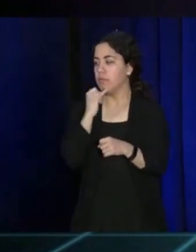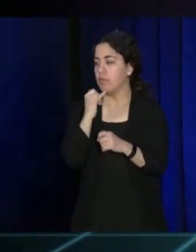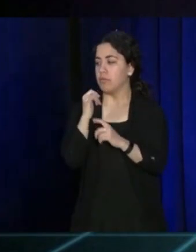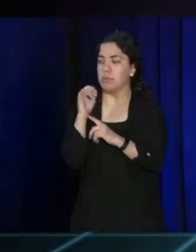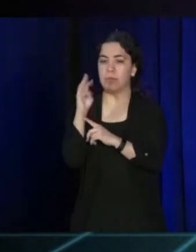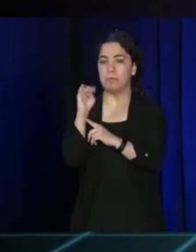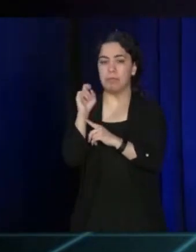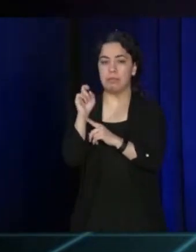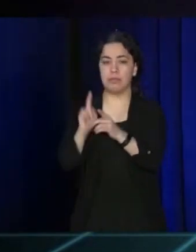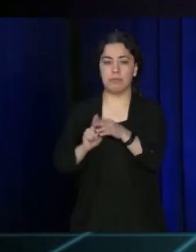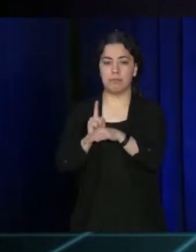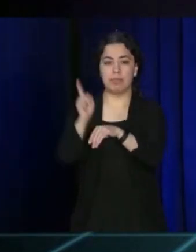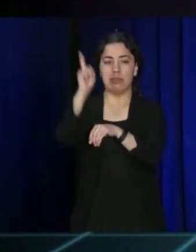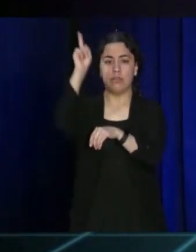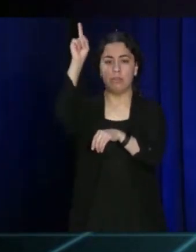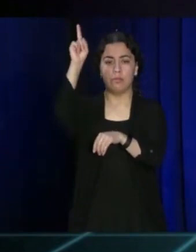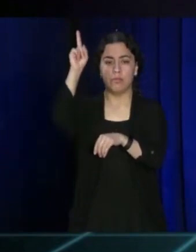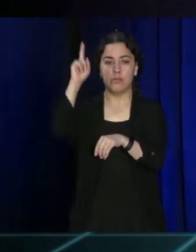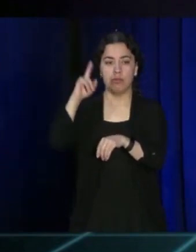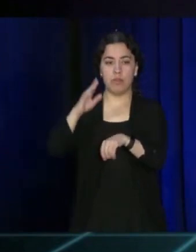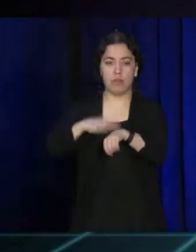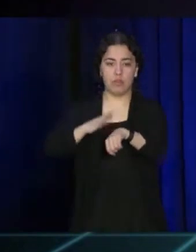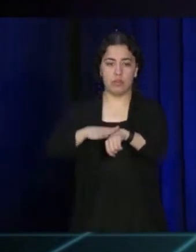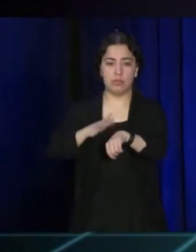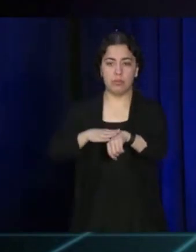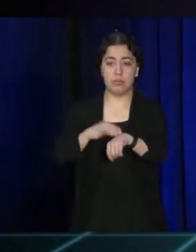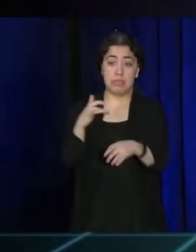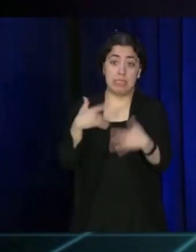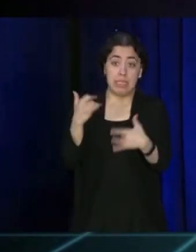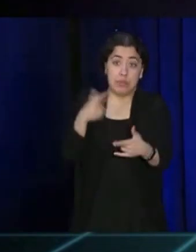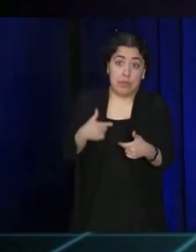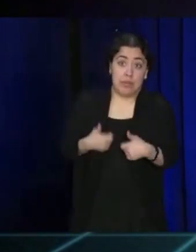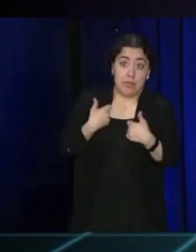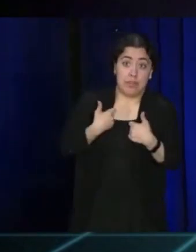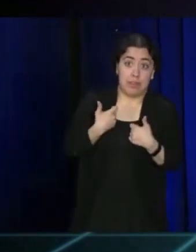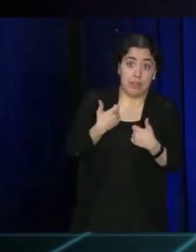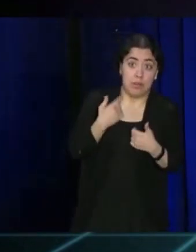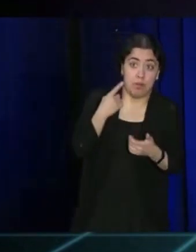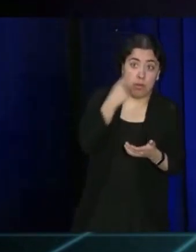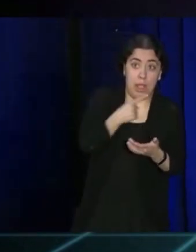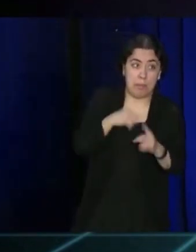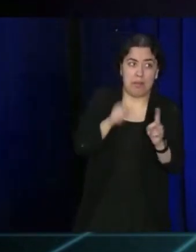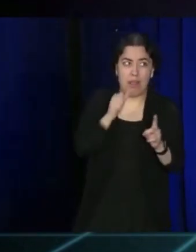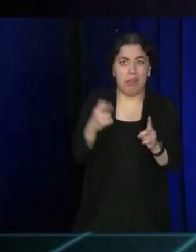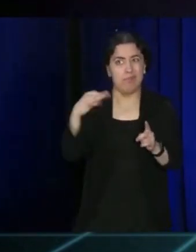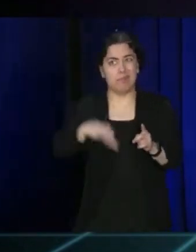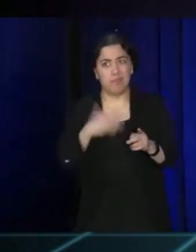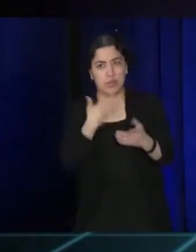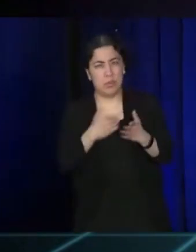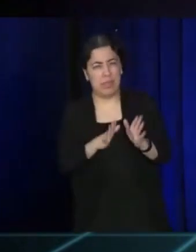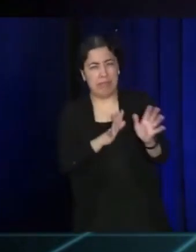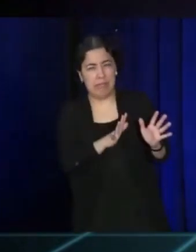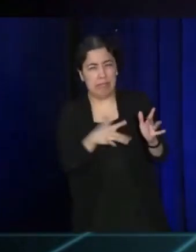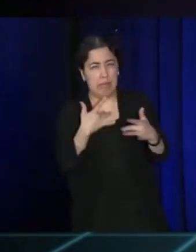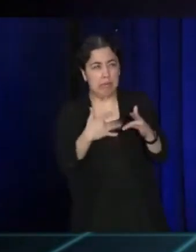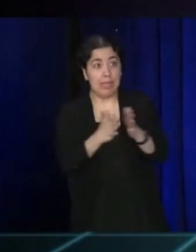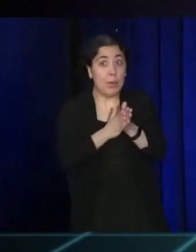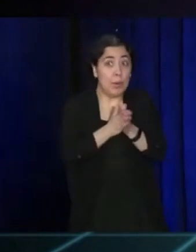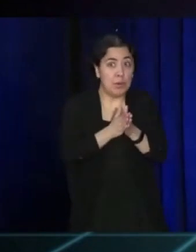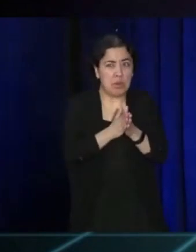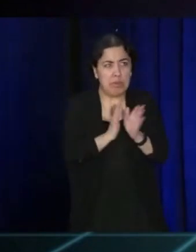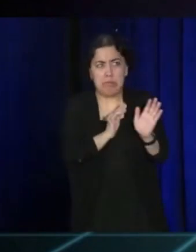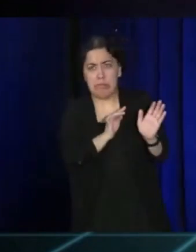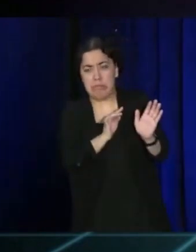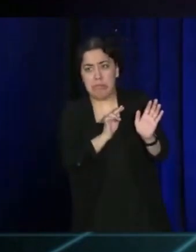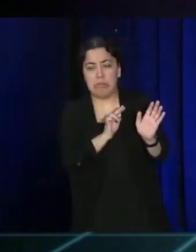exciting if you lived in Hawaii in, like, not a good way. Yeah, it loads the article. I start reading, and then,